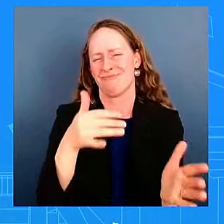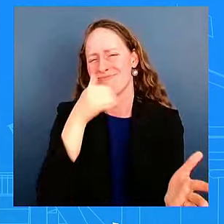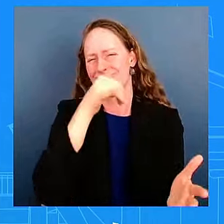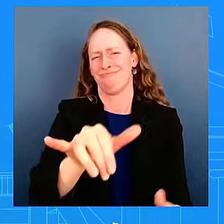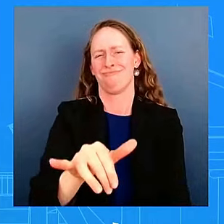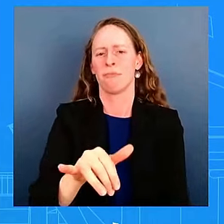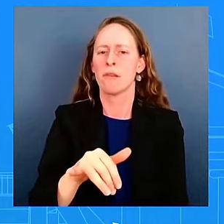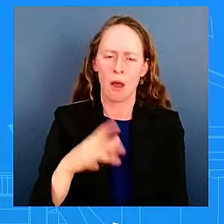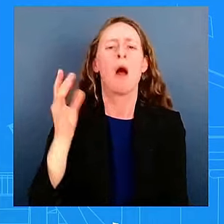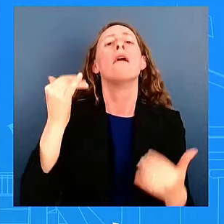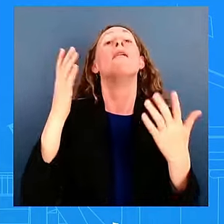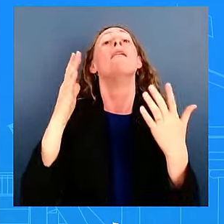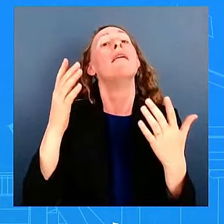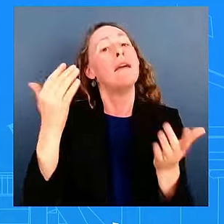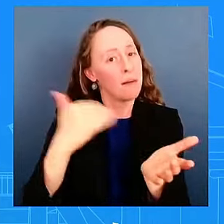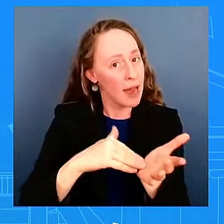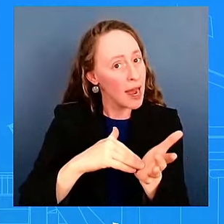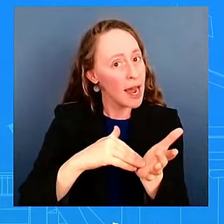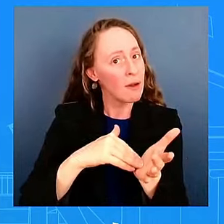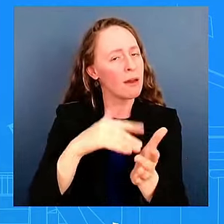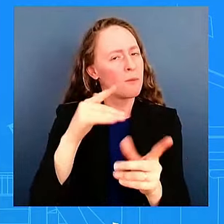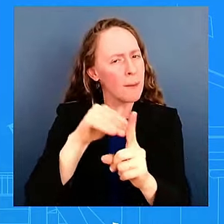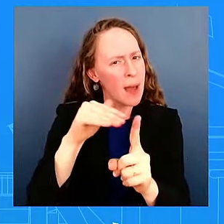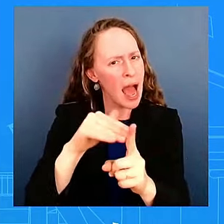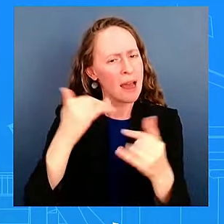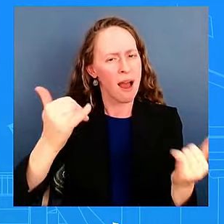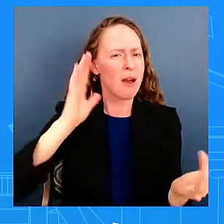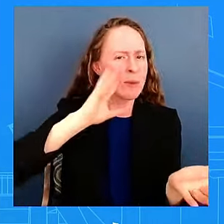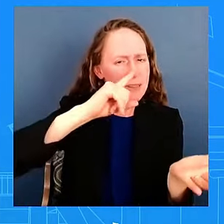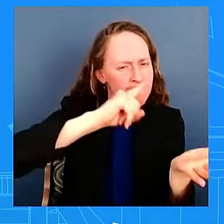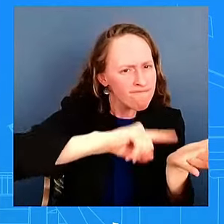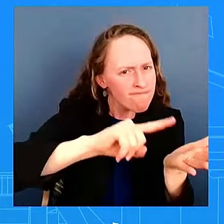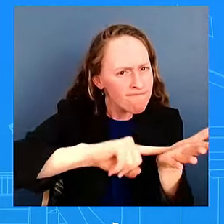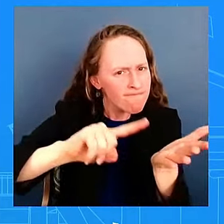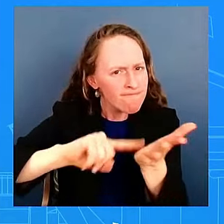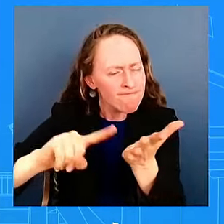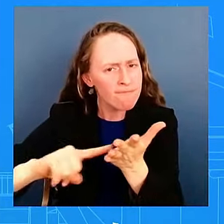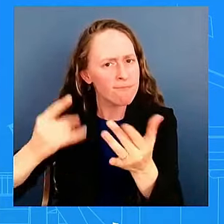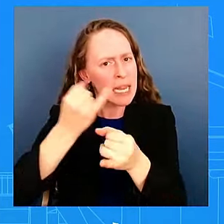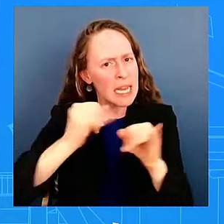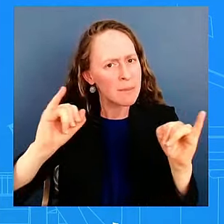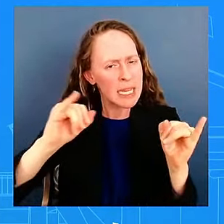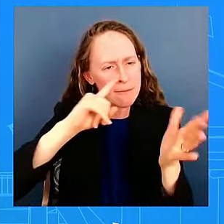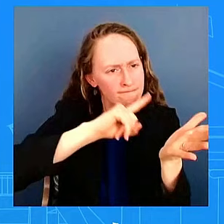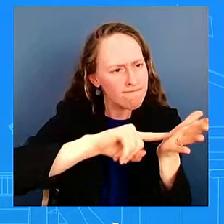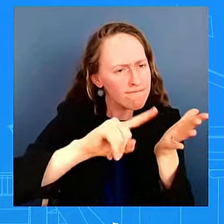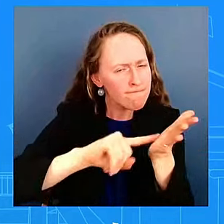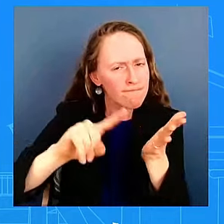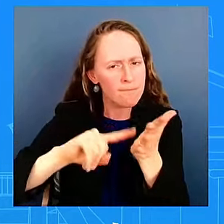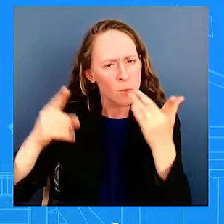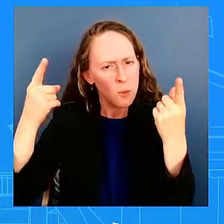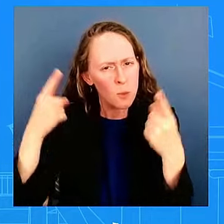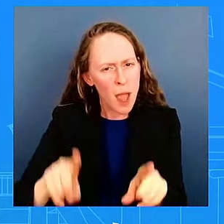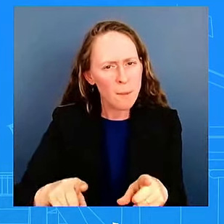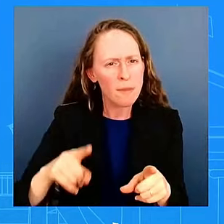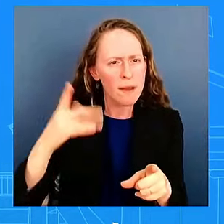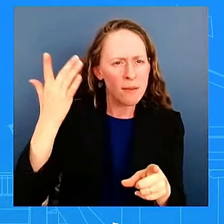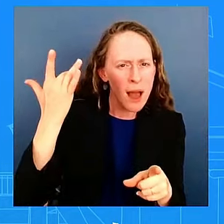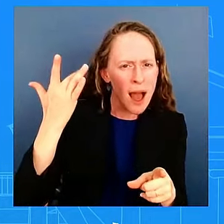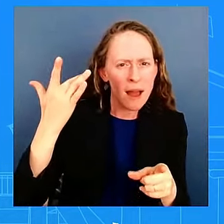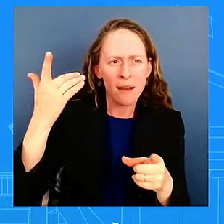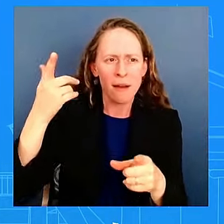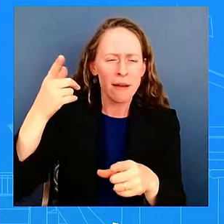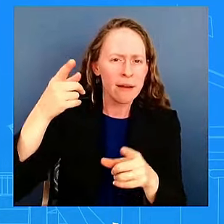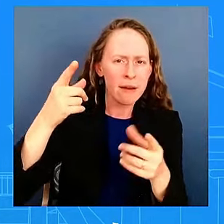directed and asked for. We got to get to the bottom of this, of what happened. And American people deserve an